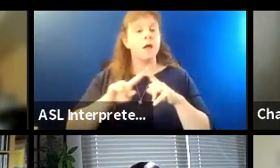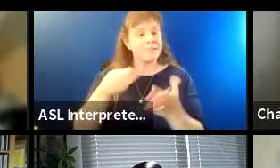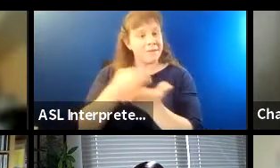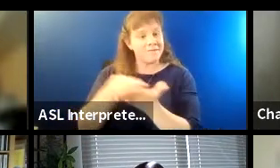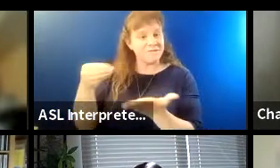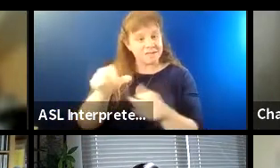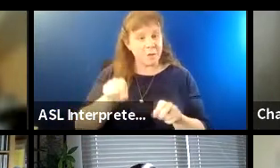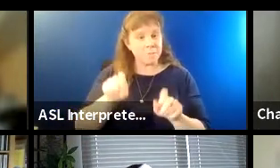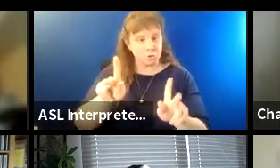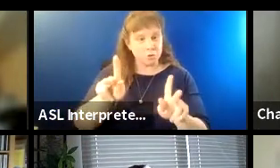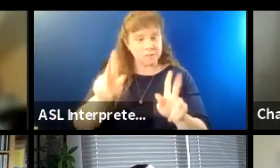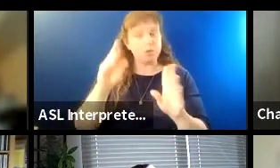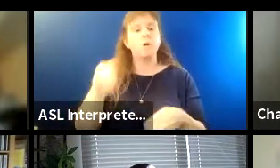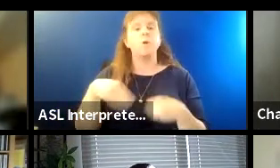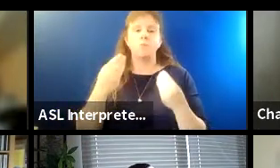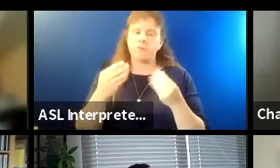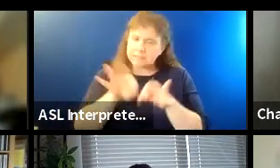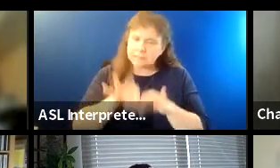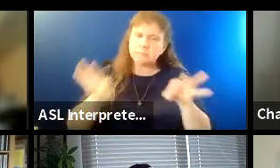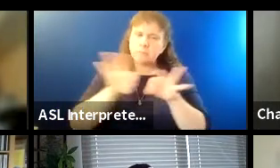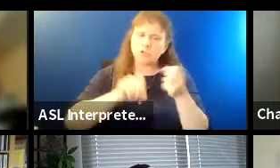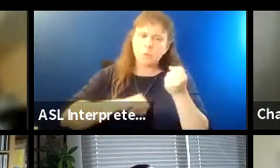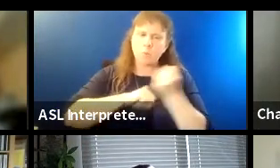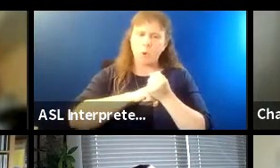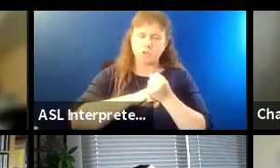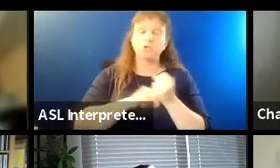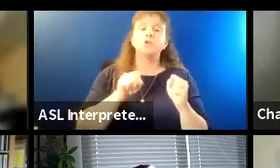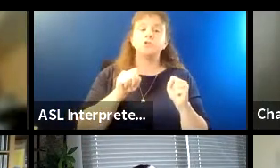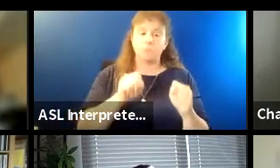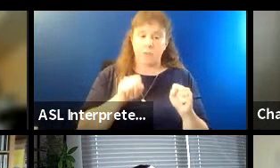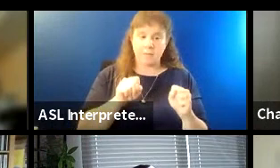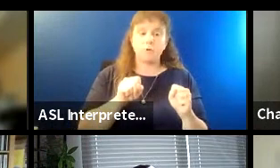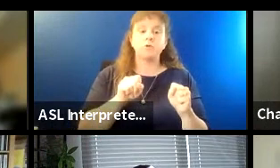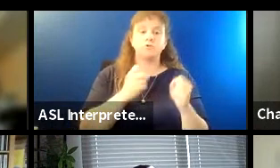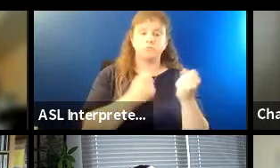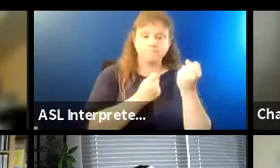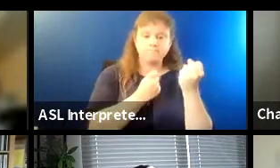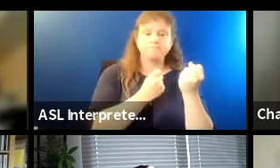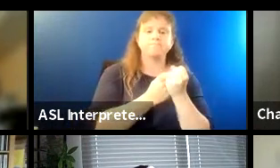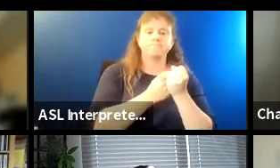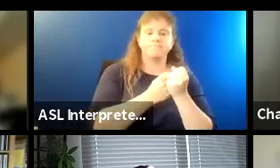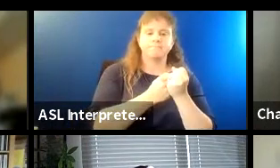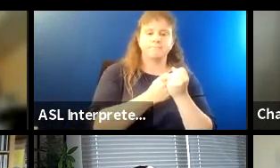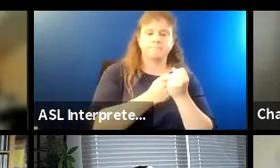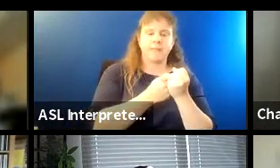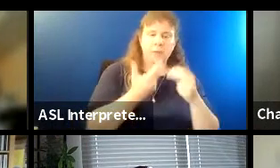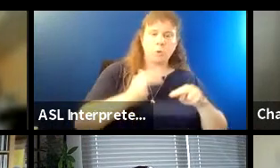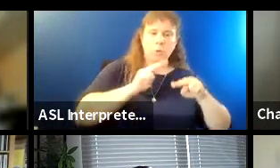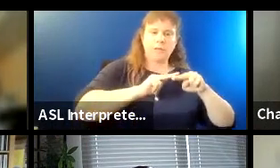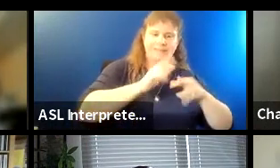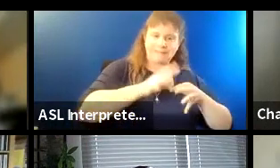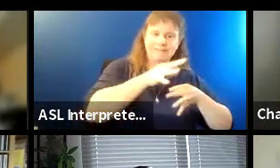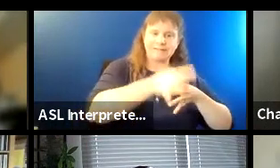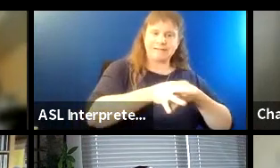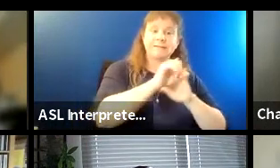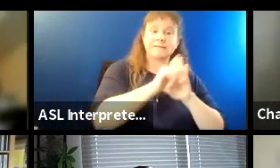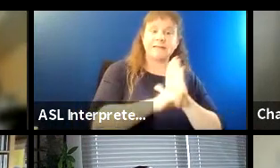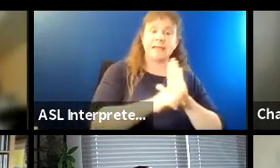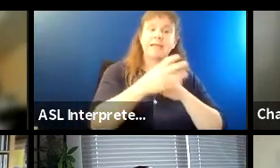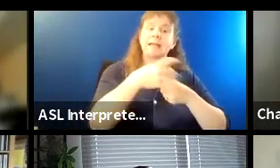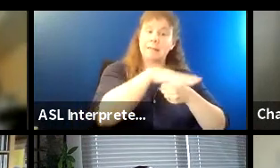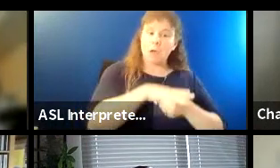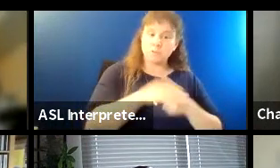supported are providing critical support to complement, extend state and county efforts, and are really leading local